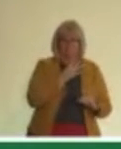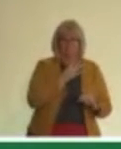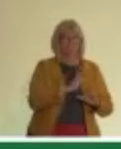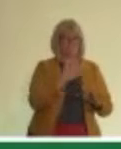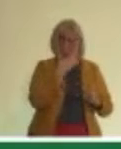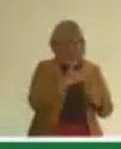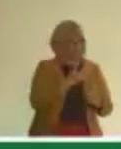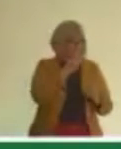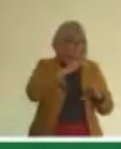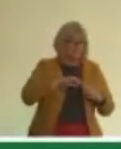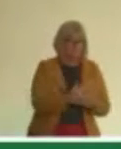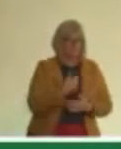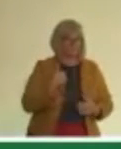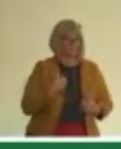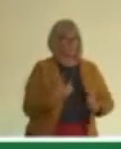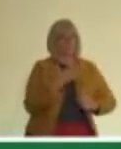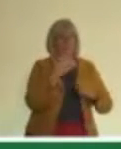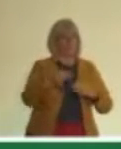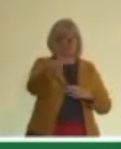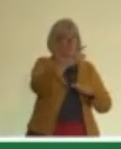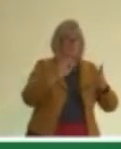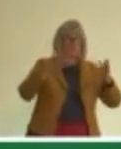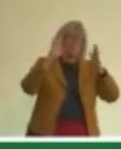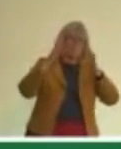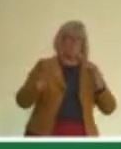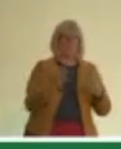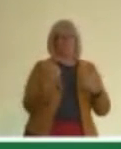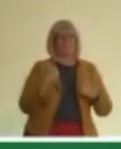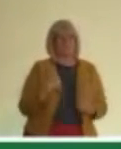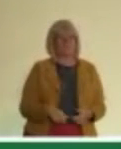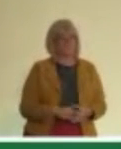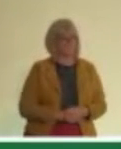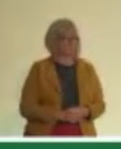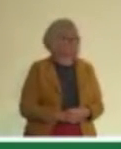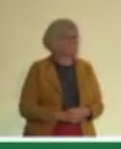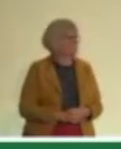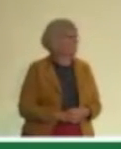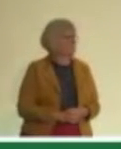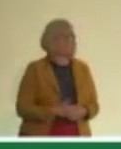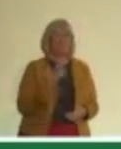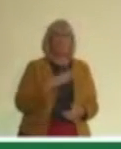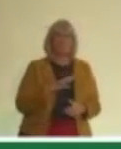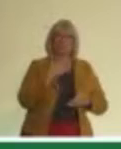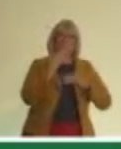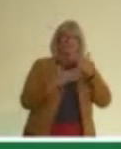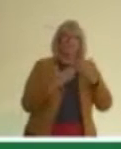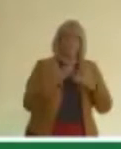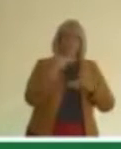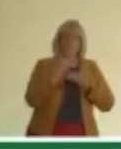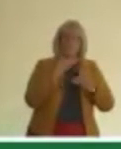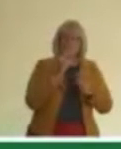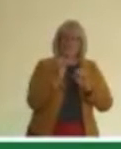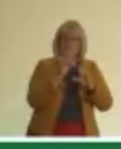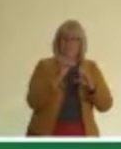and thank you, conference, for that gorgeous welcome. I want to tell you a story. We're